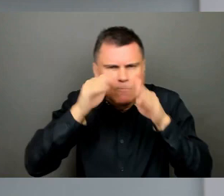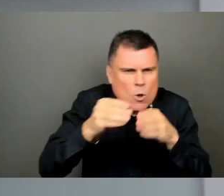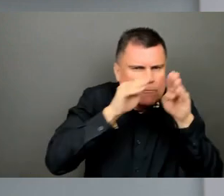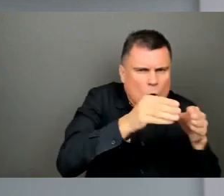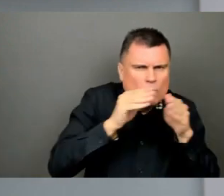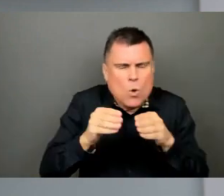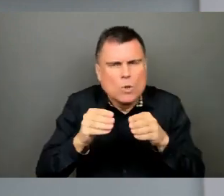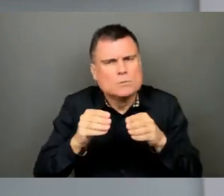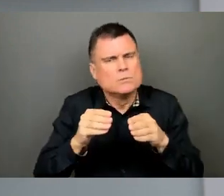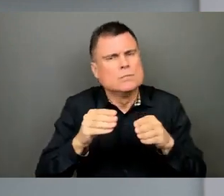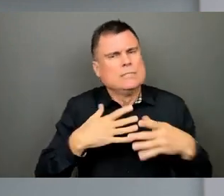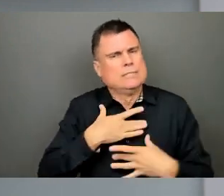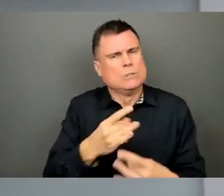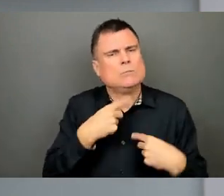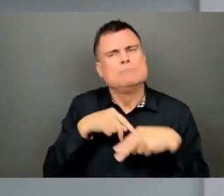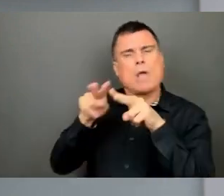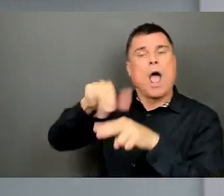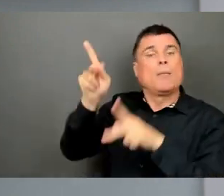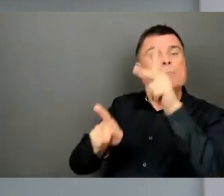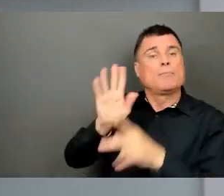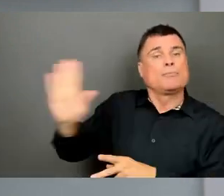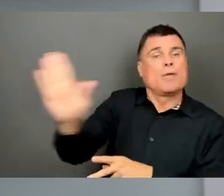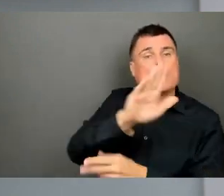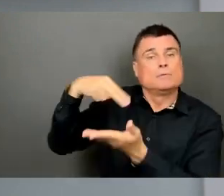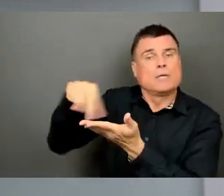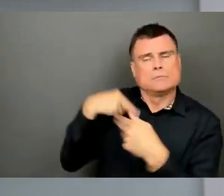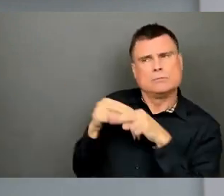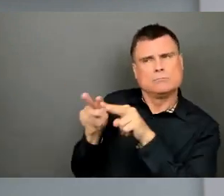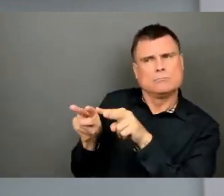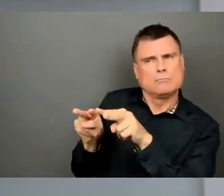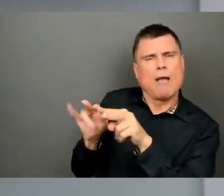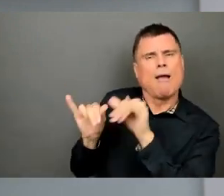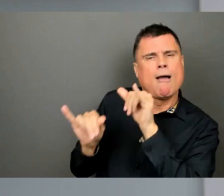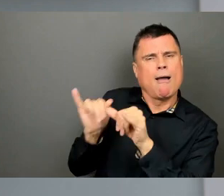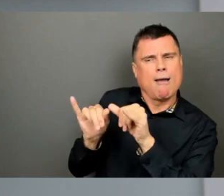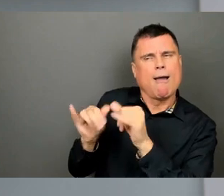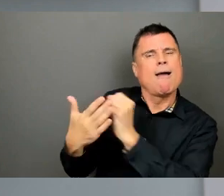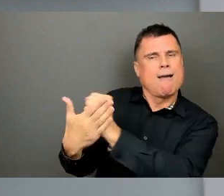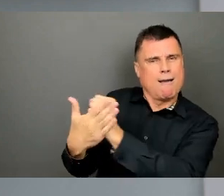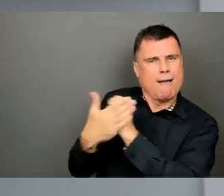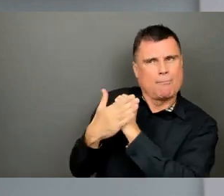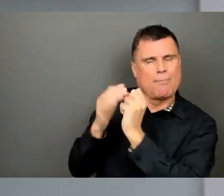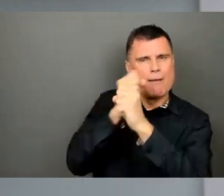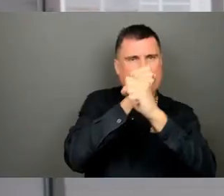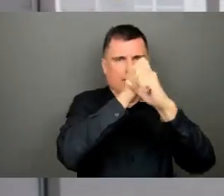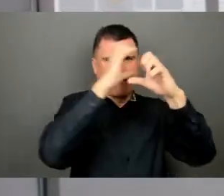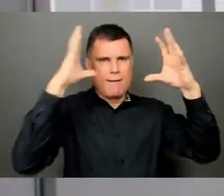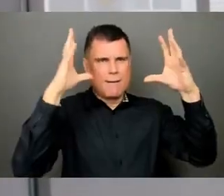get their interpretations of the movement, and it just gives me another clue on how to dive into it.